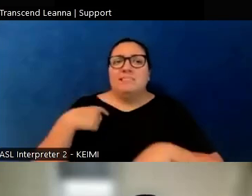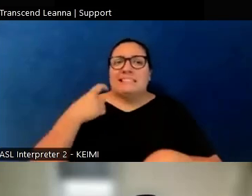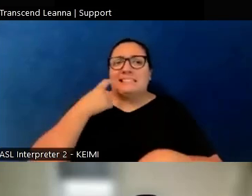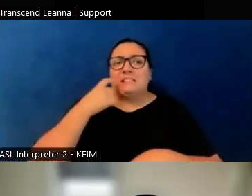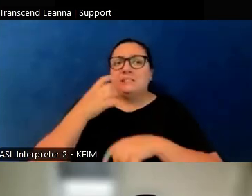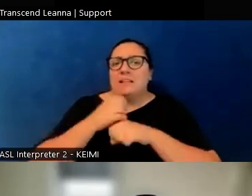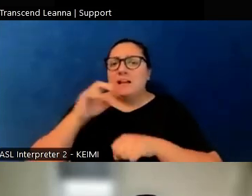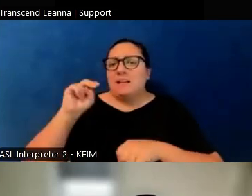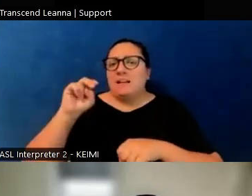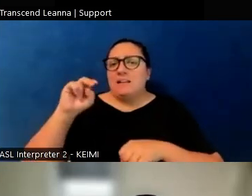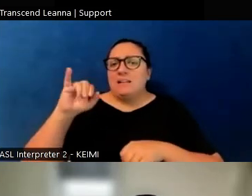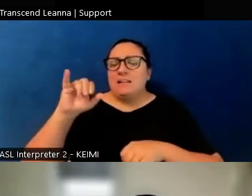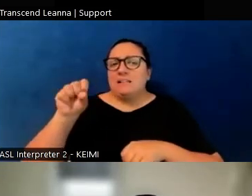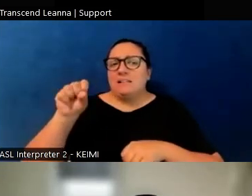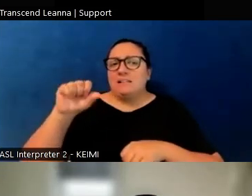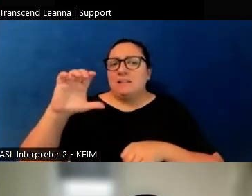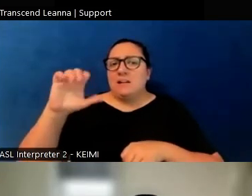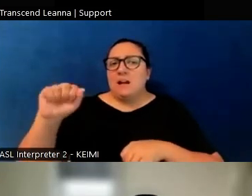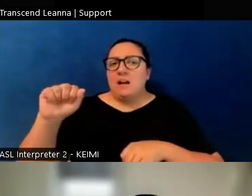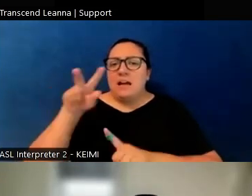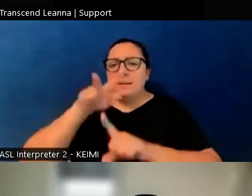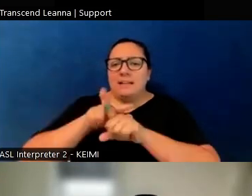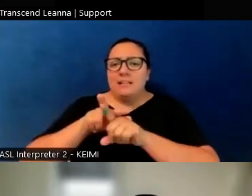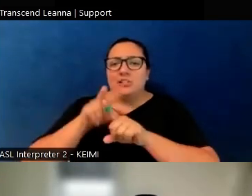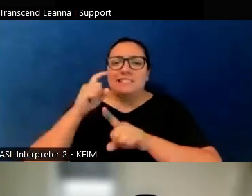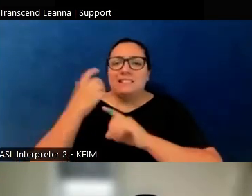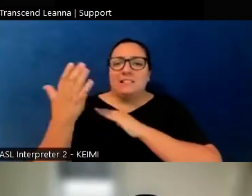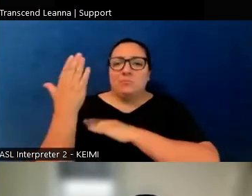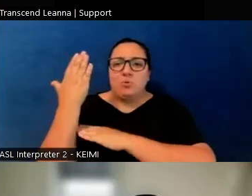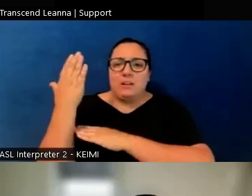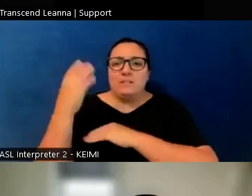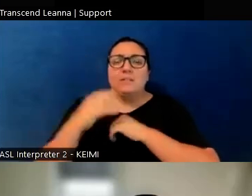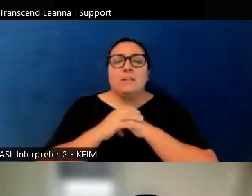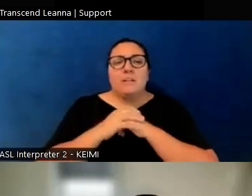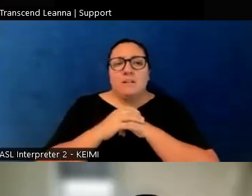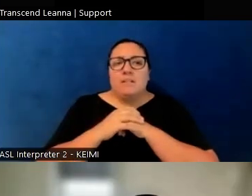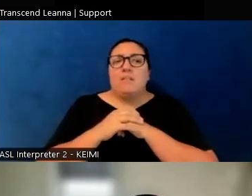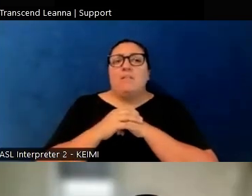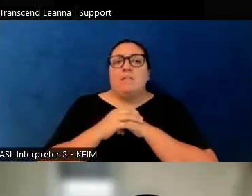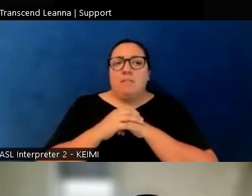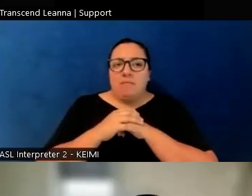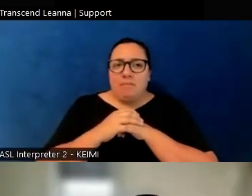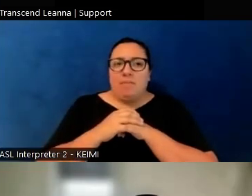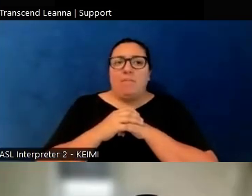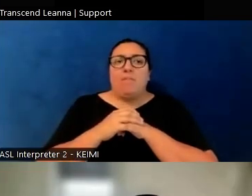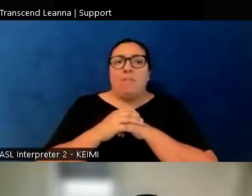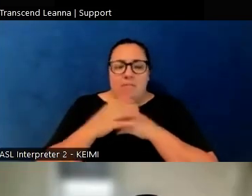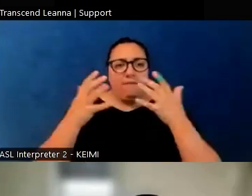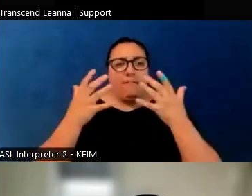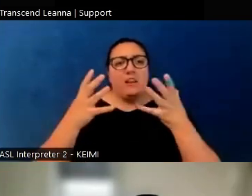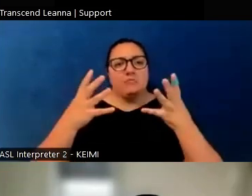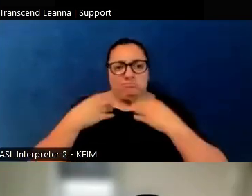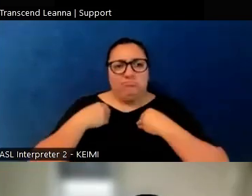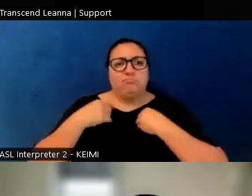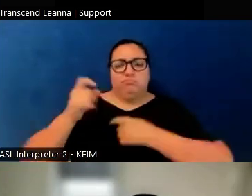grant application submitted. I just found out this morning that was submitted fine. So, I've gotten a NYFA grant in the past. I've